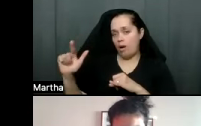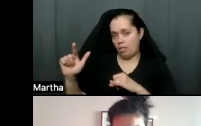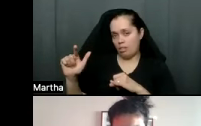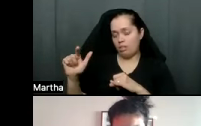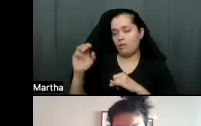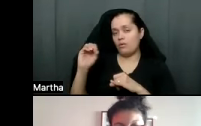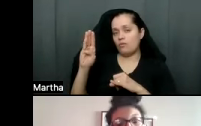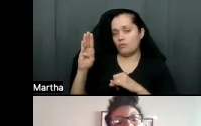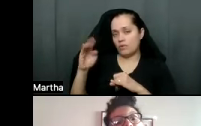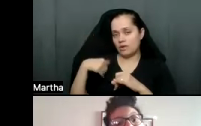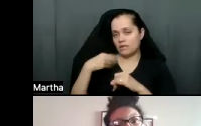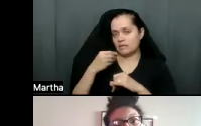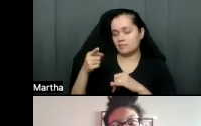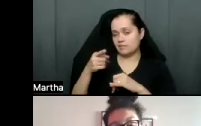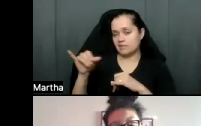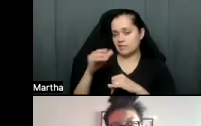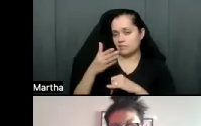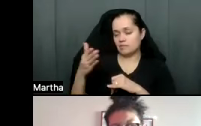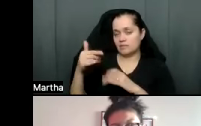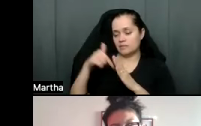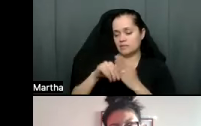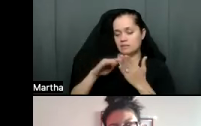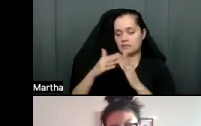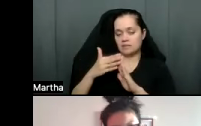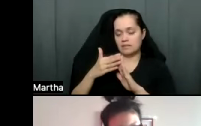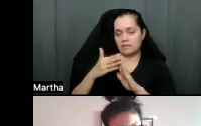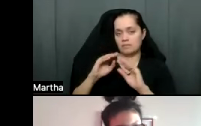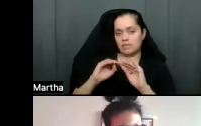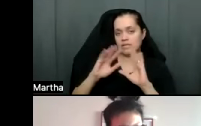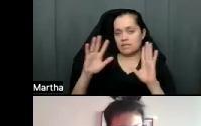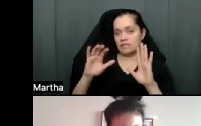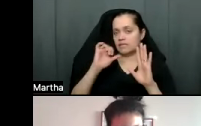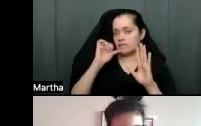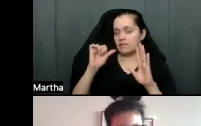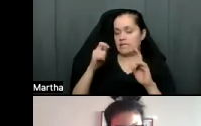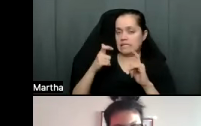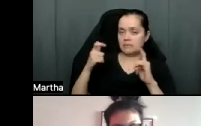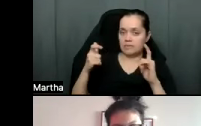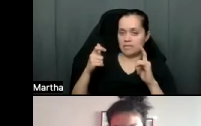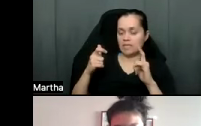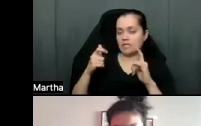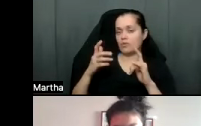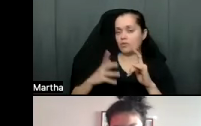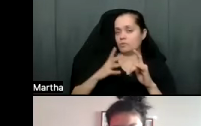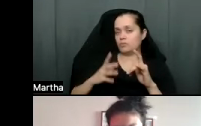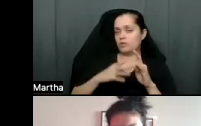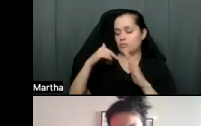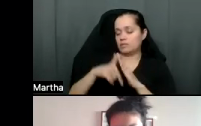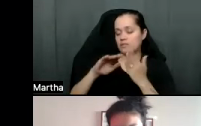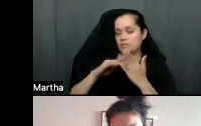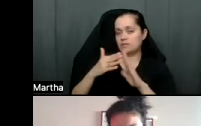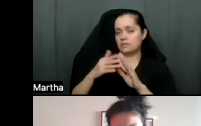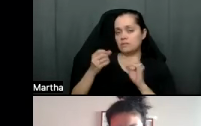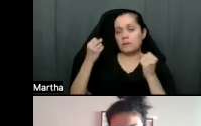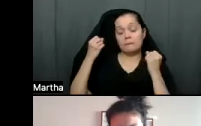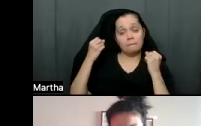Oak Brook has some of these same things that the downtown has, but clearly not as big or as prominent as the downtown, but